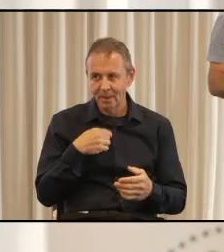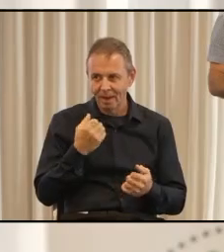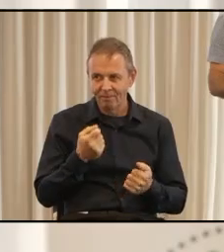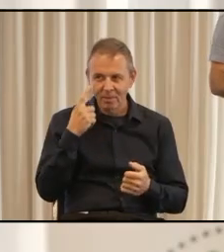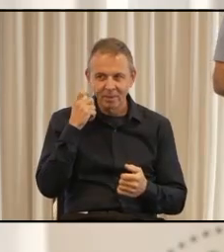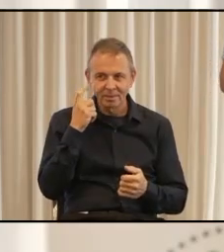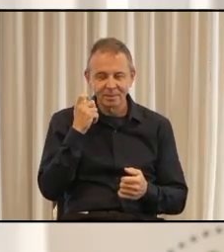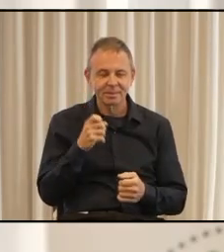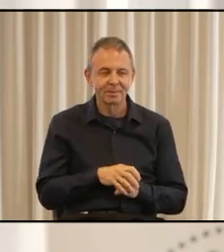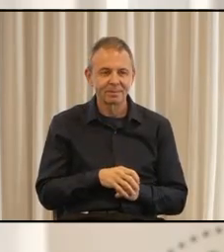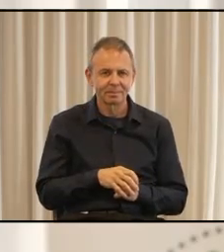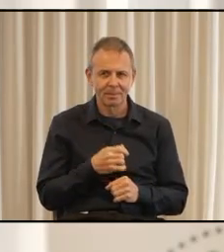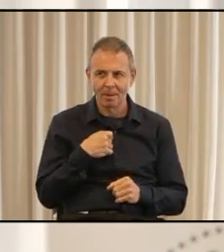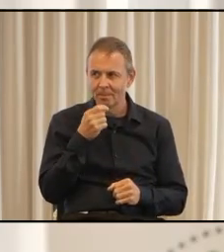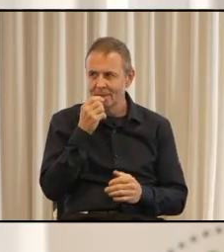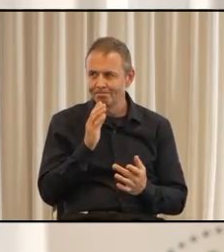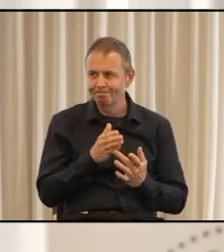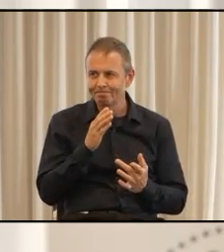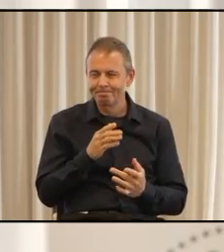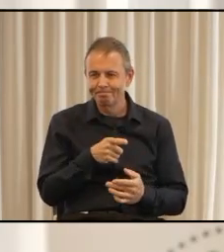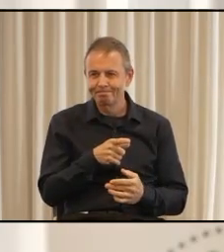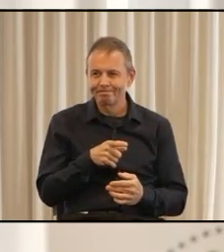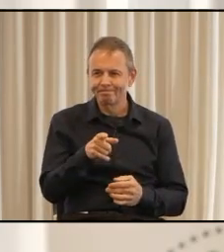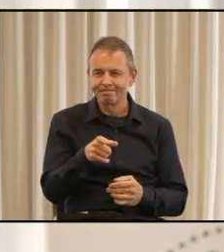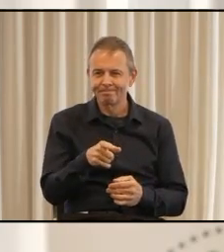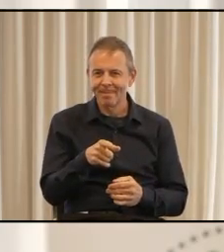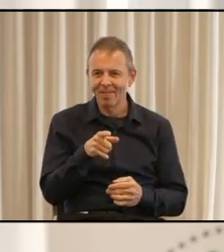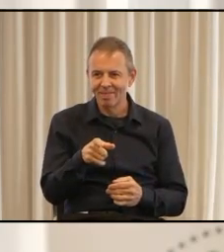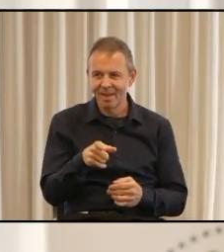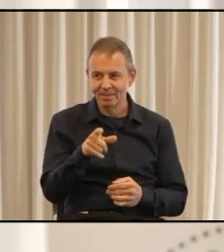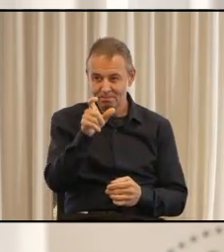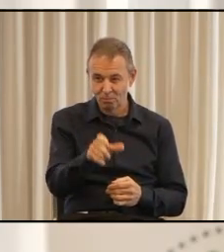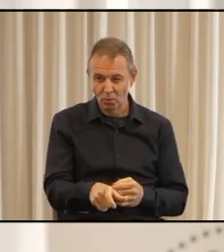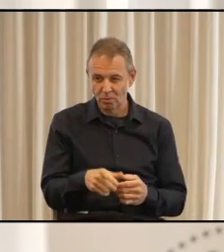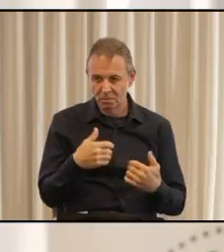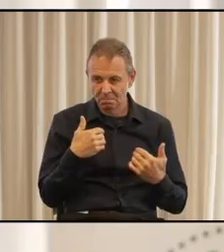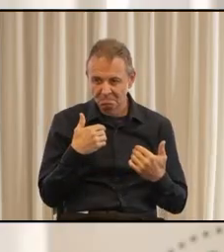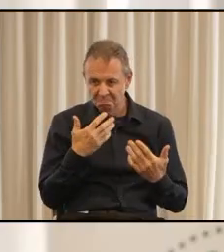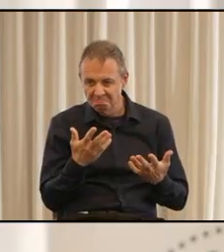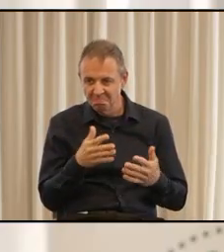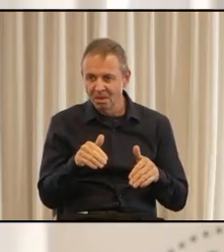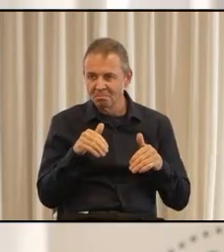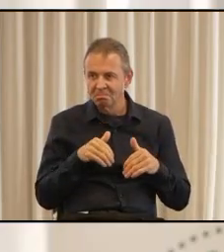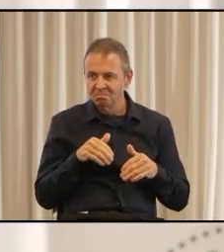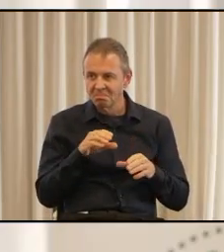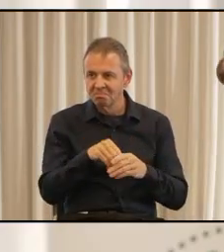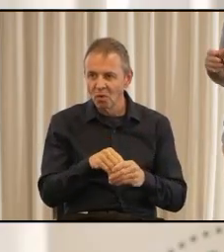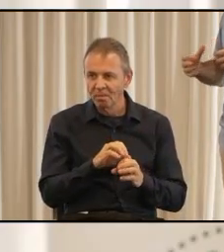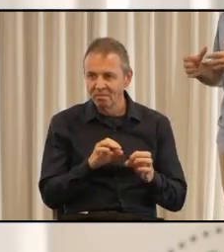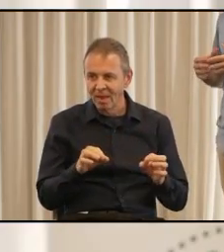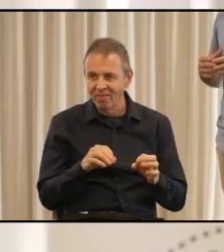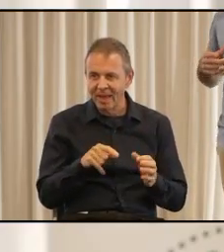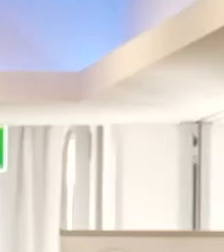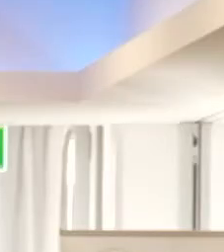And this was sort of out of the blue, and I thought, now here's someone who had gone from not really being involved at all to now he's, in